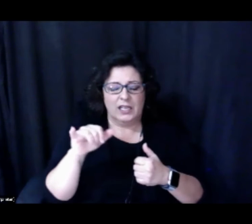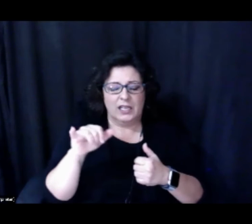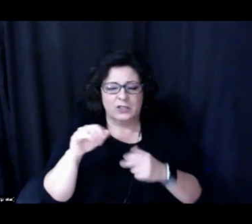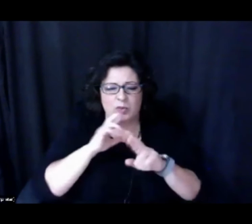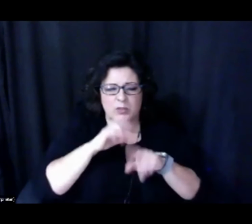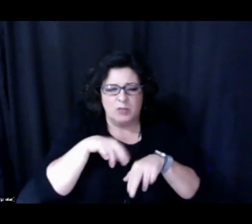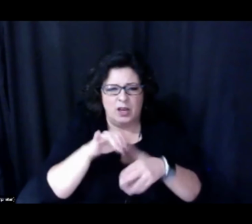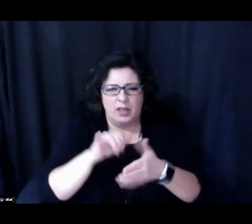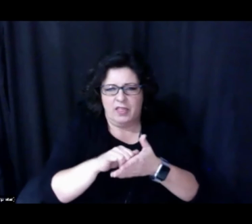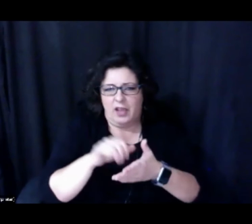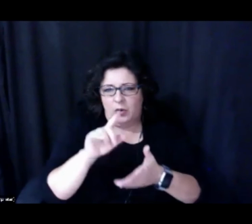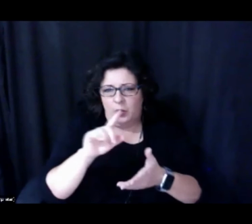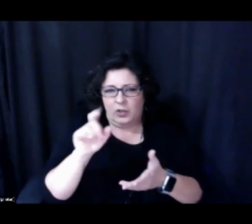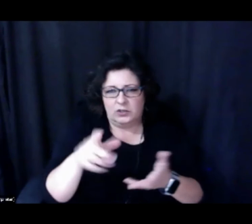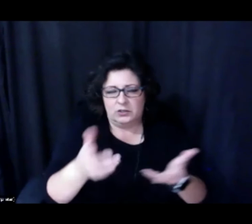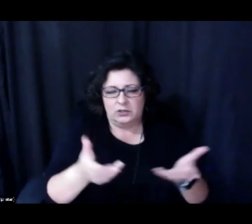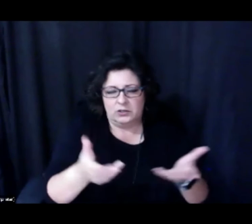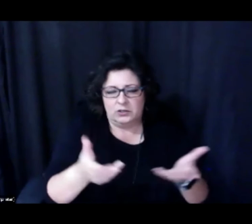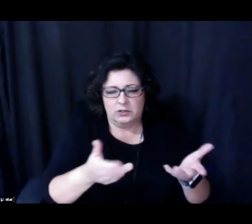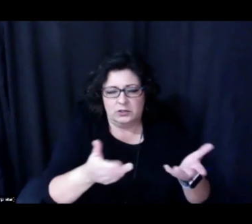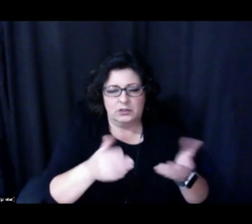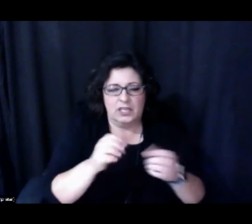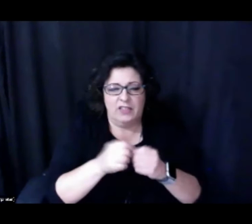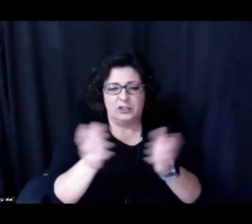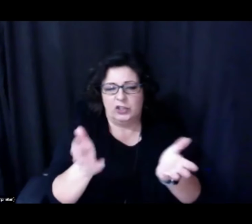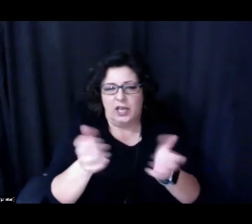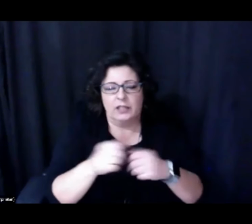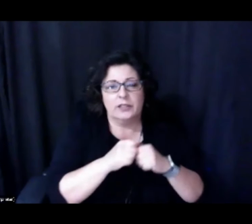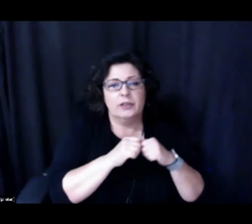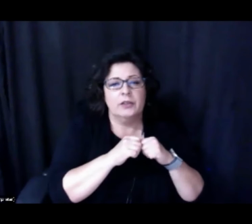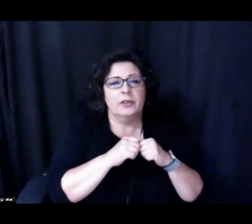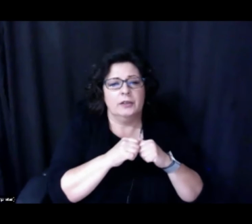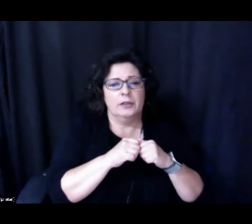to that as well in the chat.